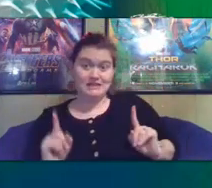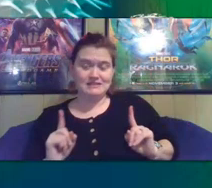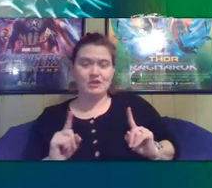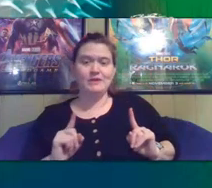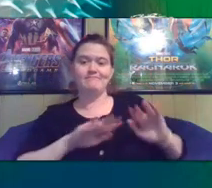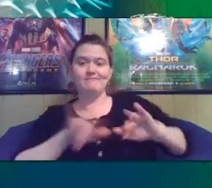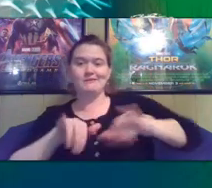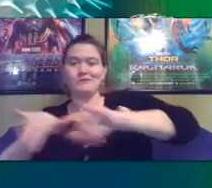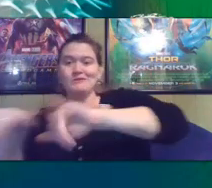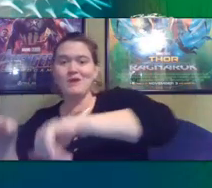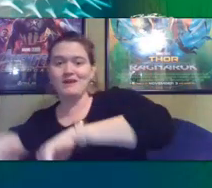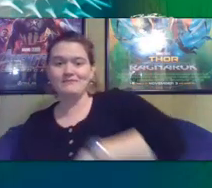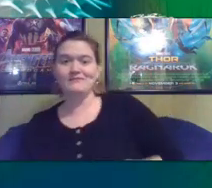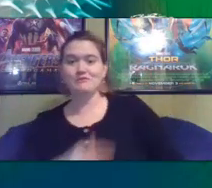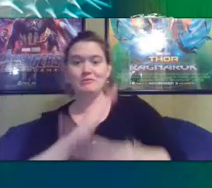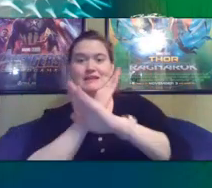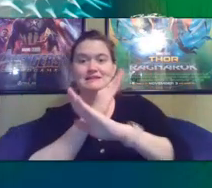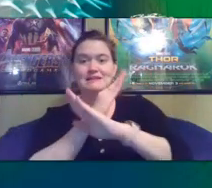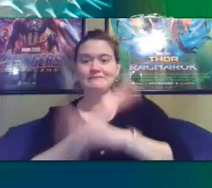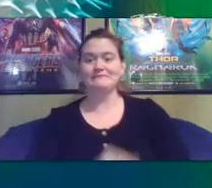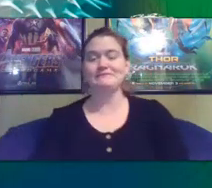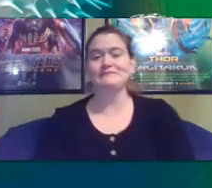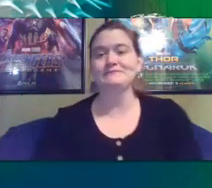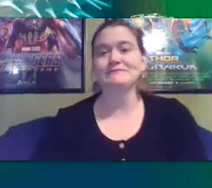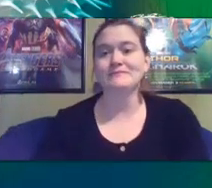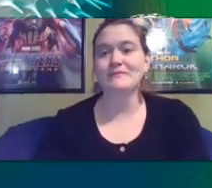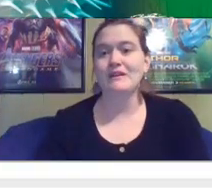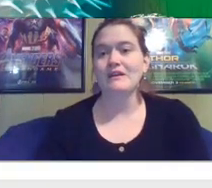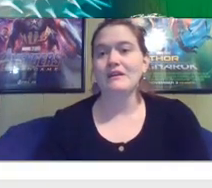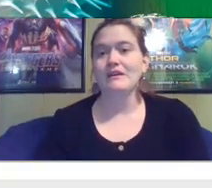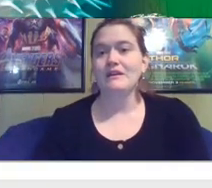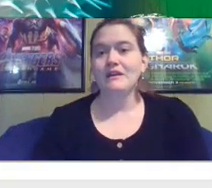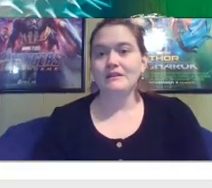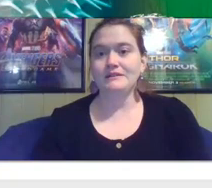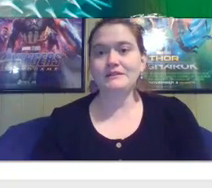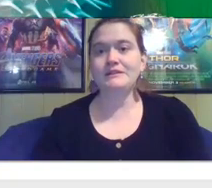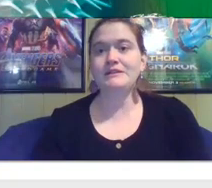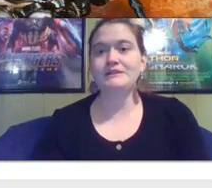of all those spikes, so it swims away. So it protects it.